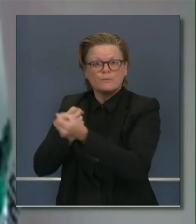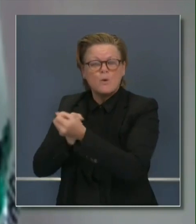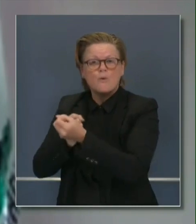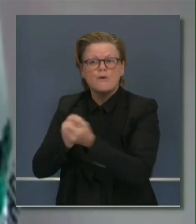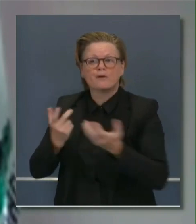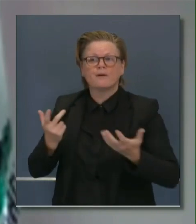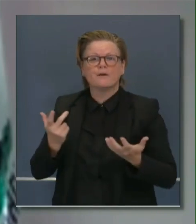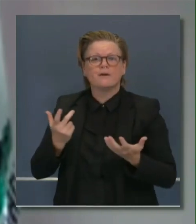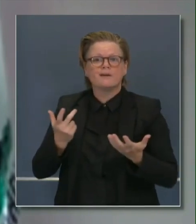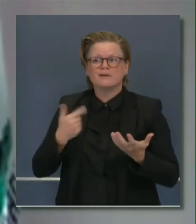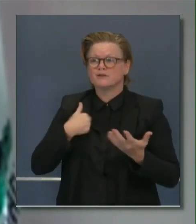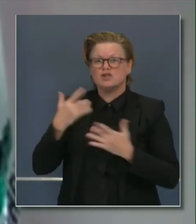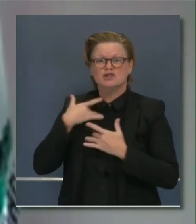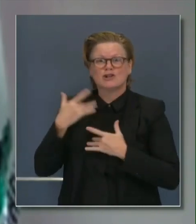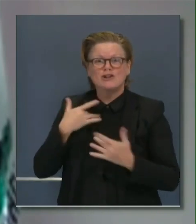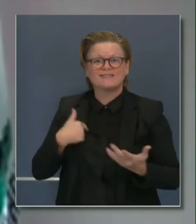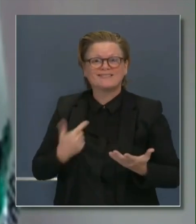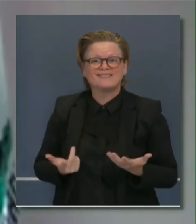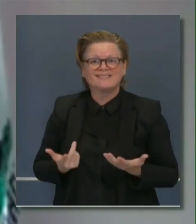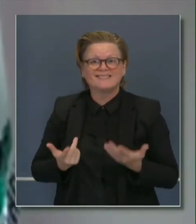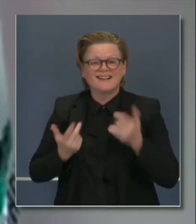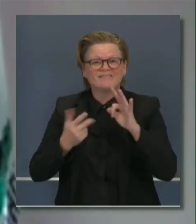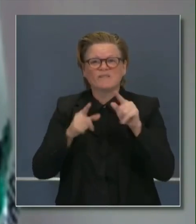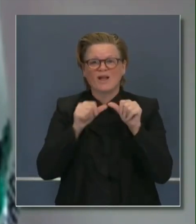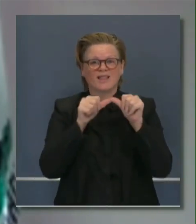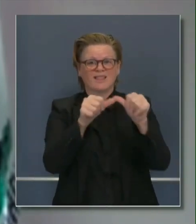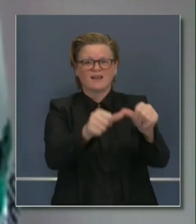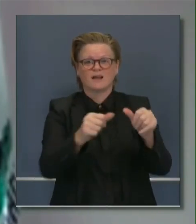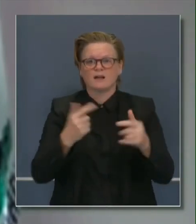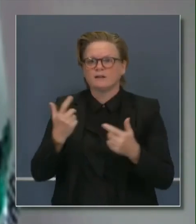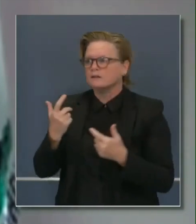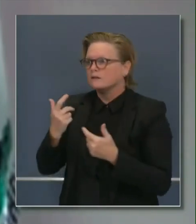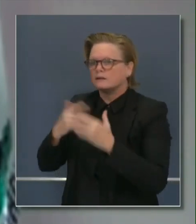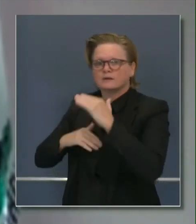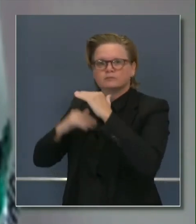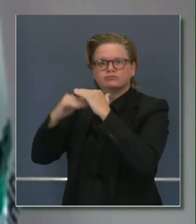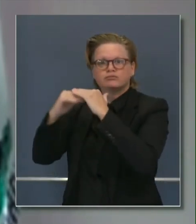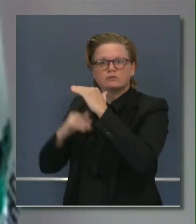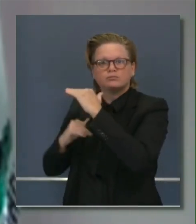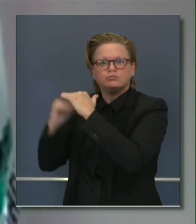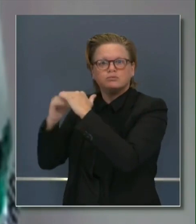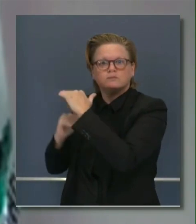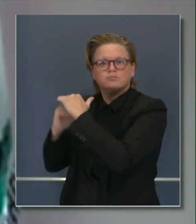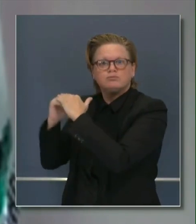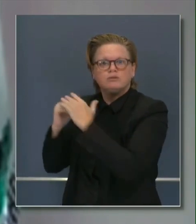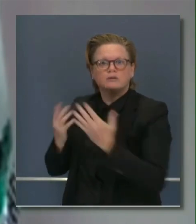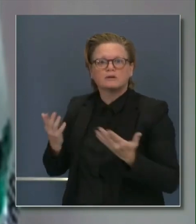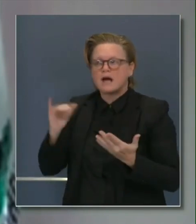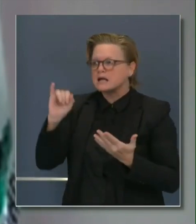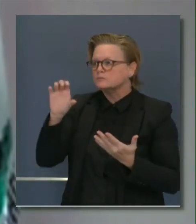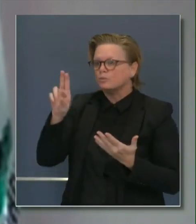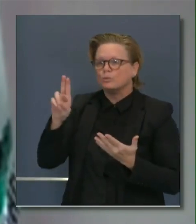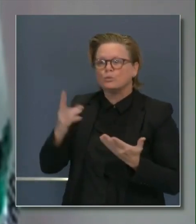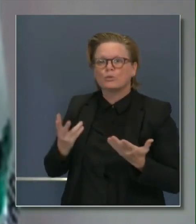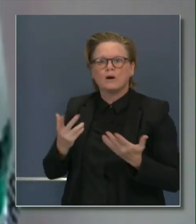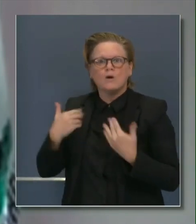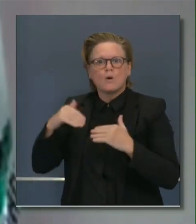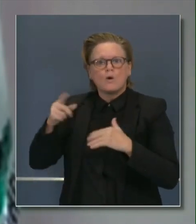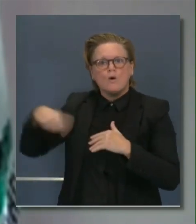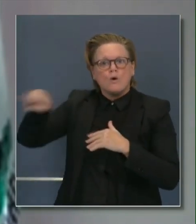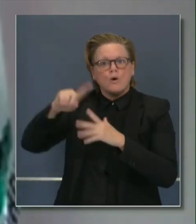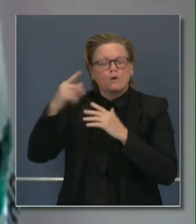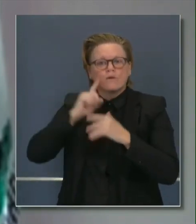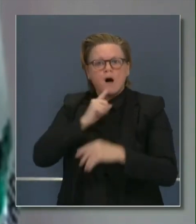staffing issue. We know that those frontline healthcare workers who have carried a tremendous burden throughout, the risk